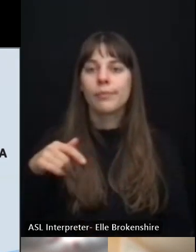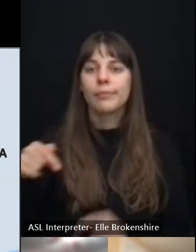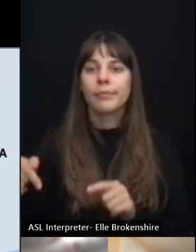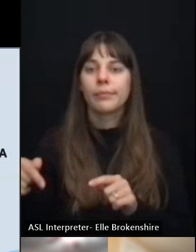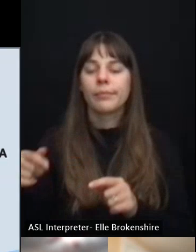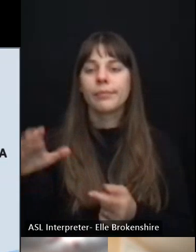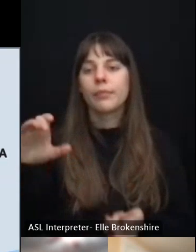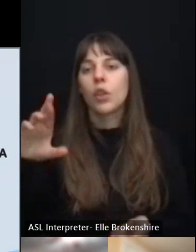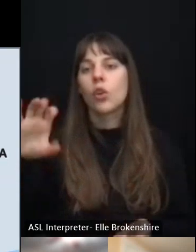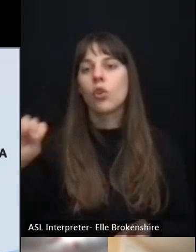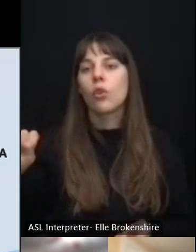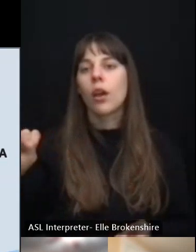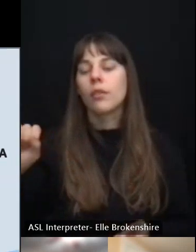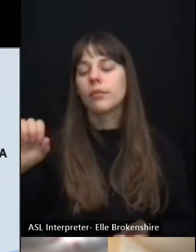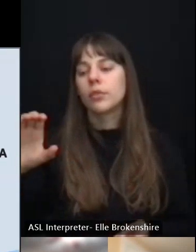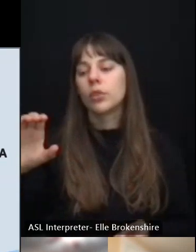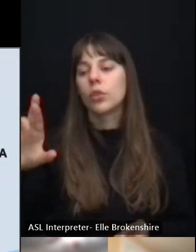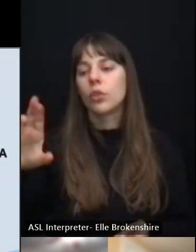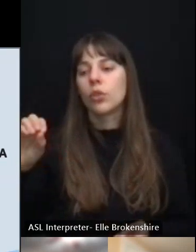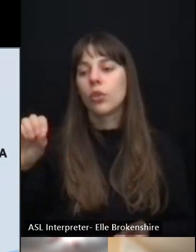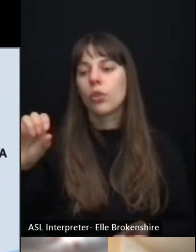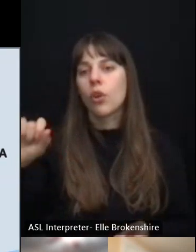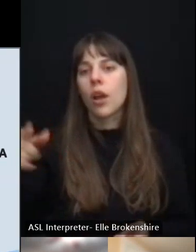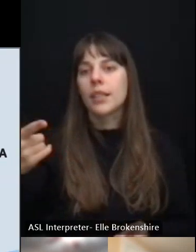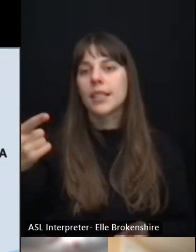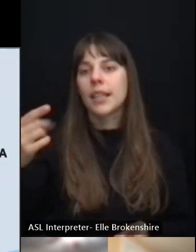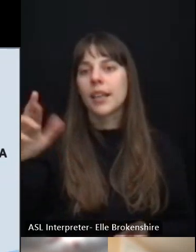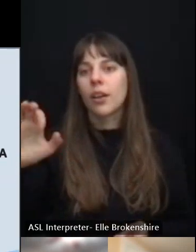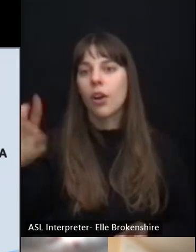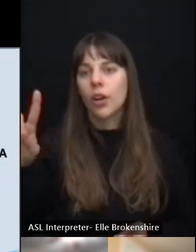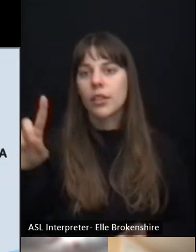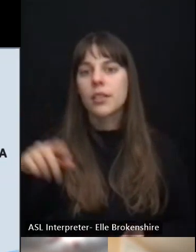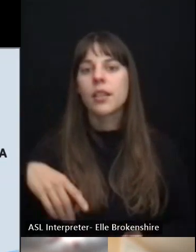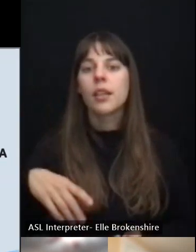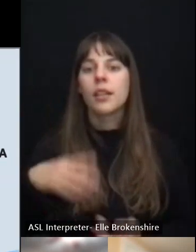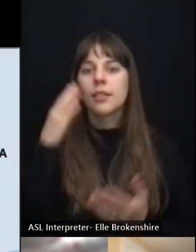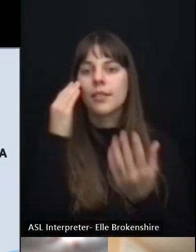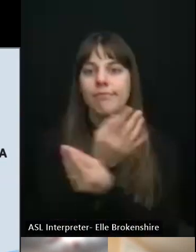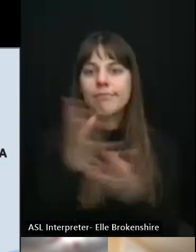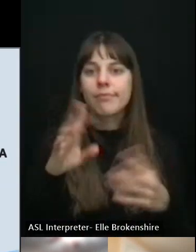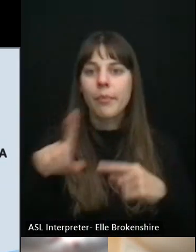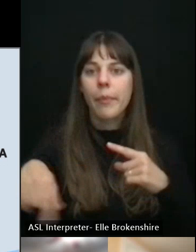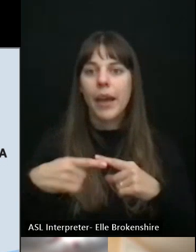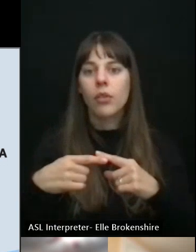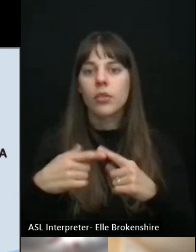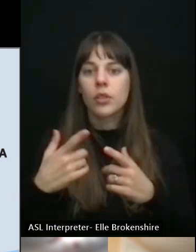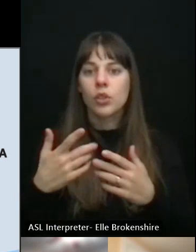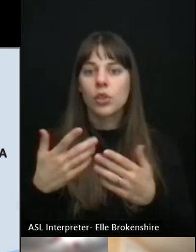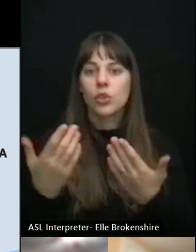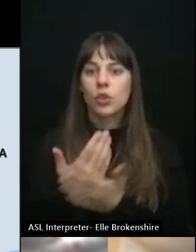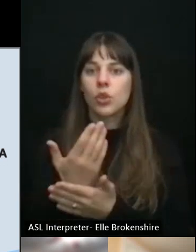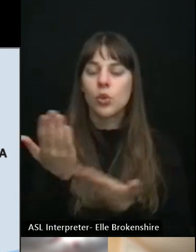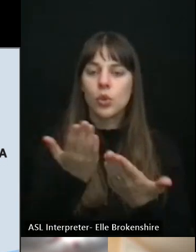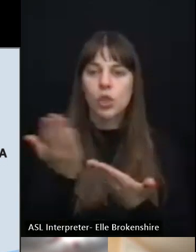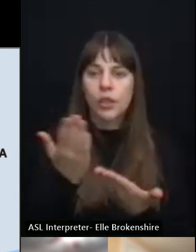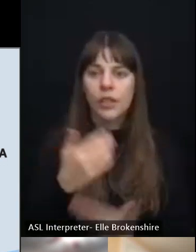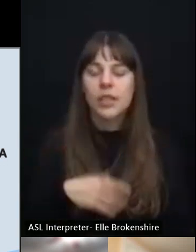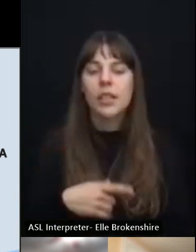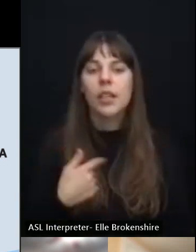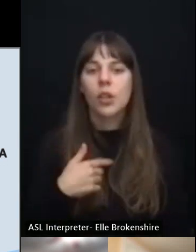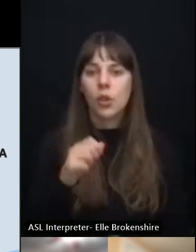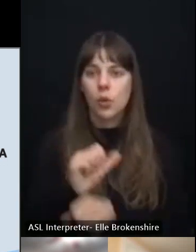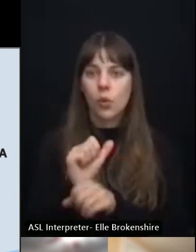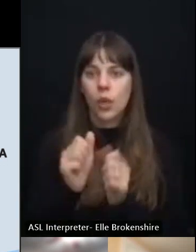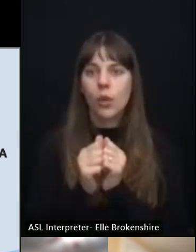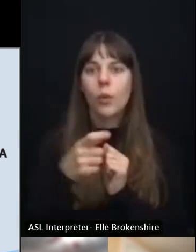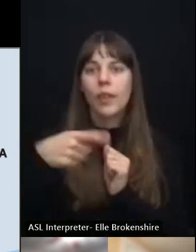to let them know about the oncoming increase in bus and light rail service. We work very cooperatively with